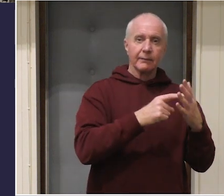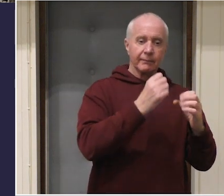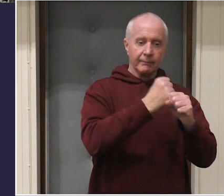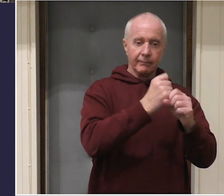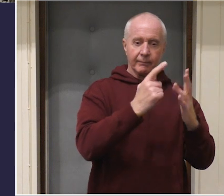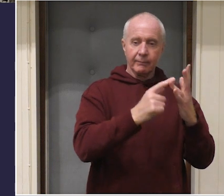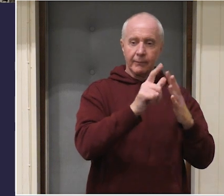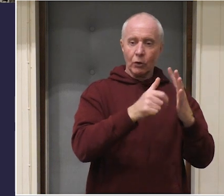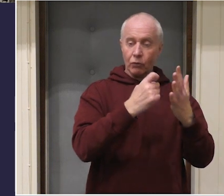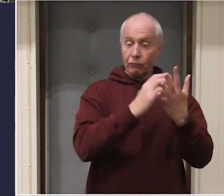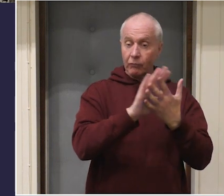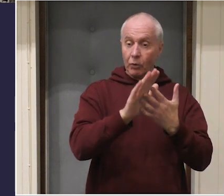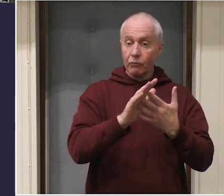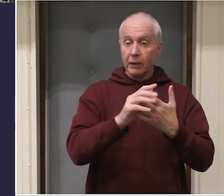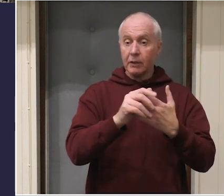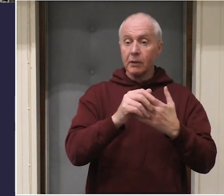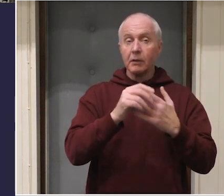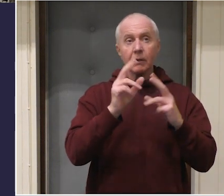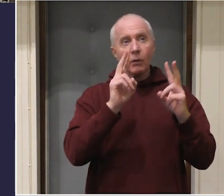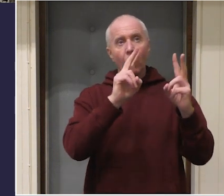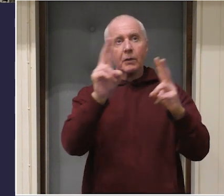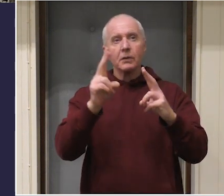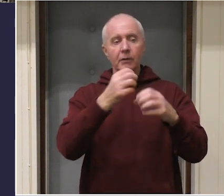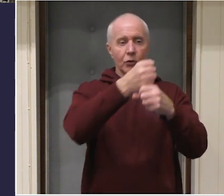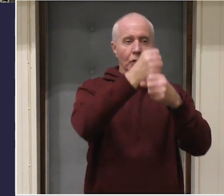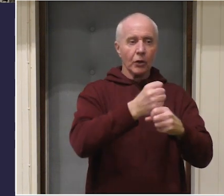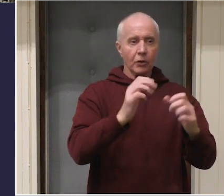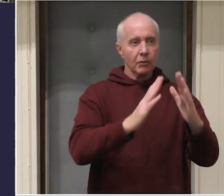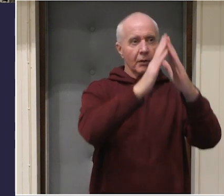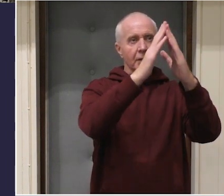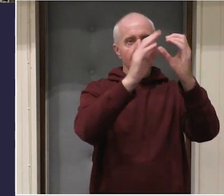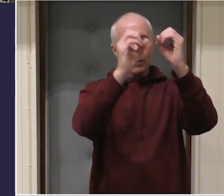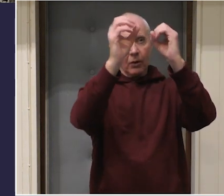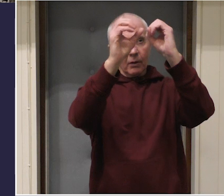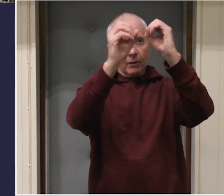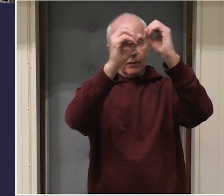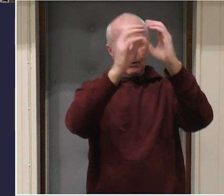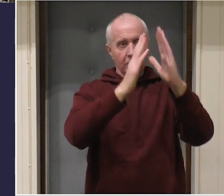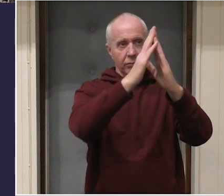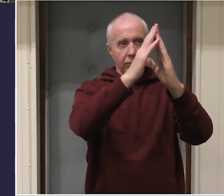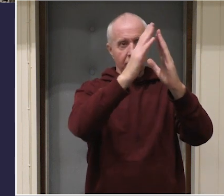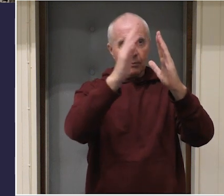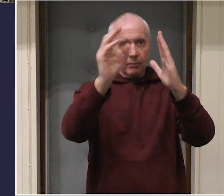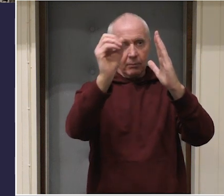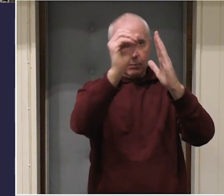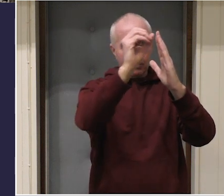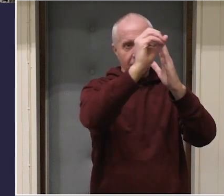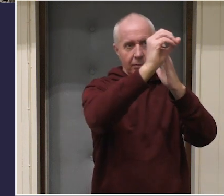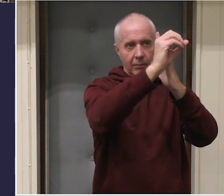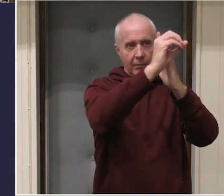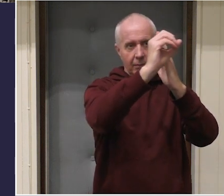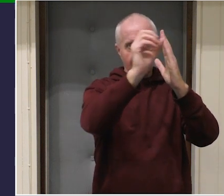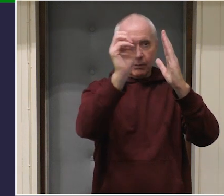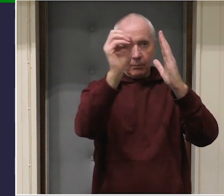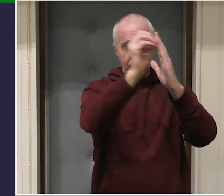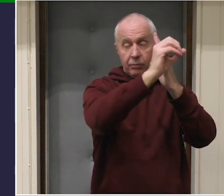cathedral. And he'd time when they disappeared and using that to figure out the positions of the stars in the sky. And